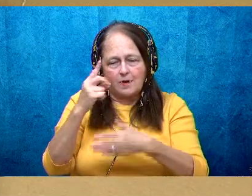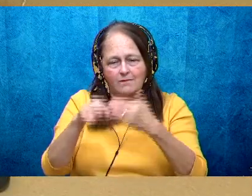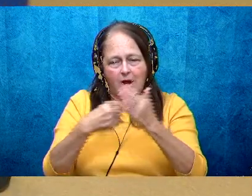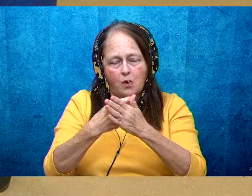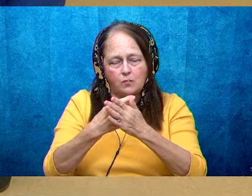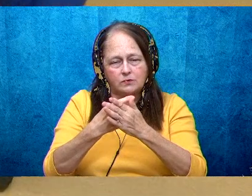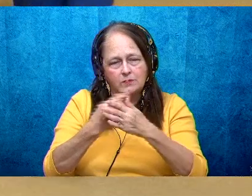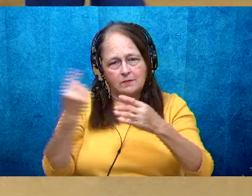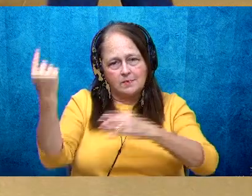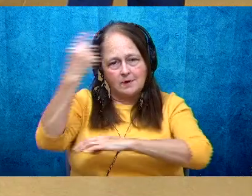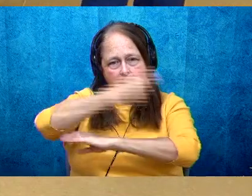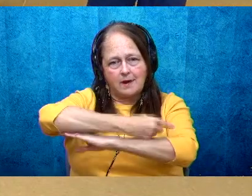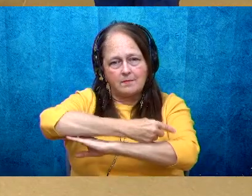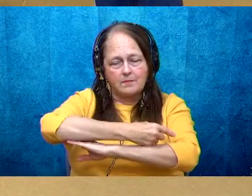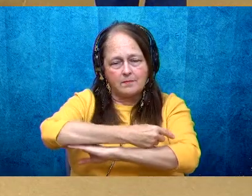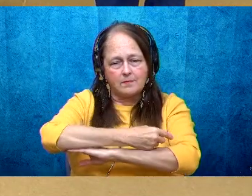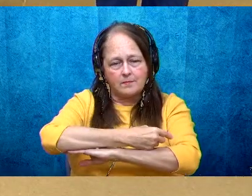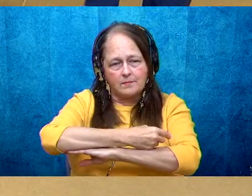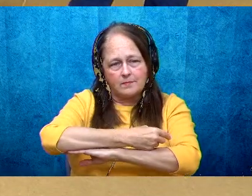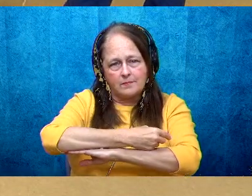Then